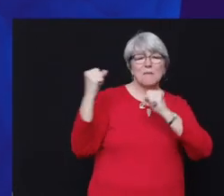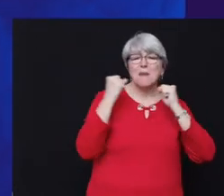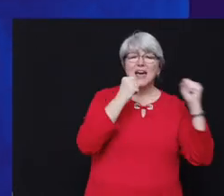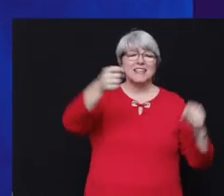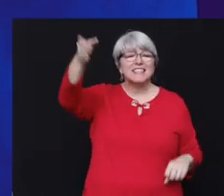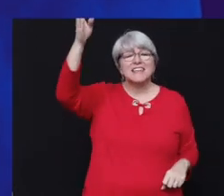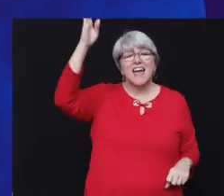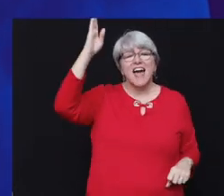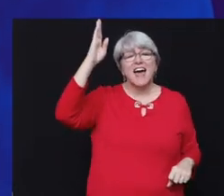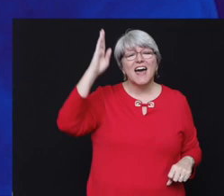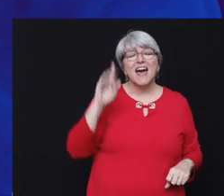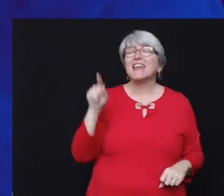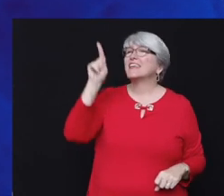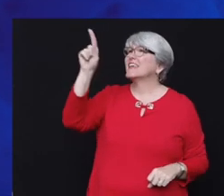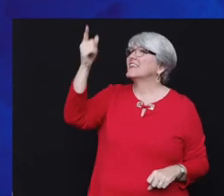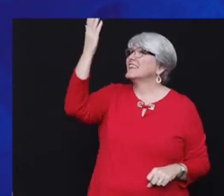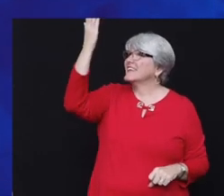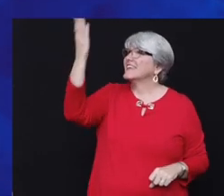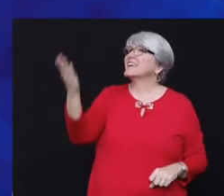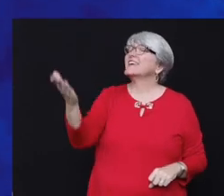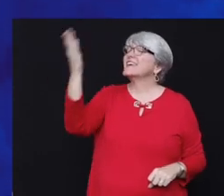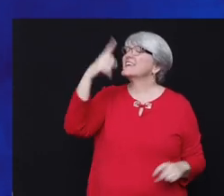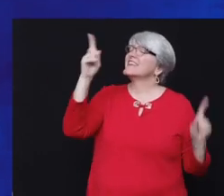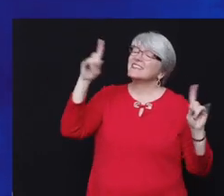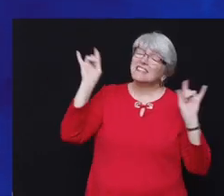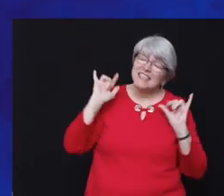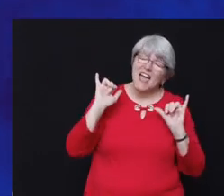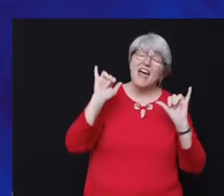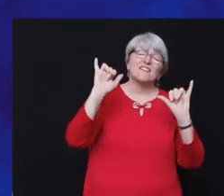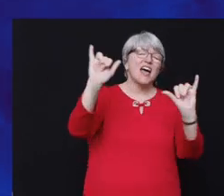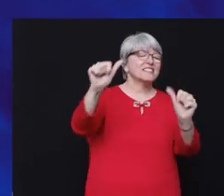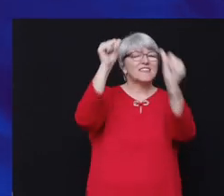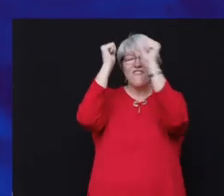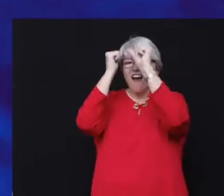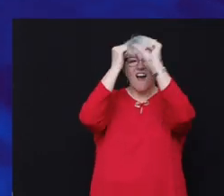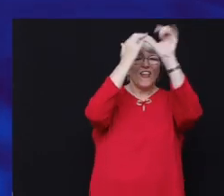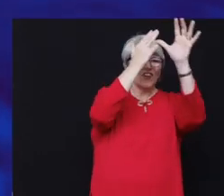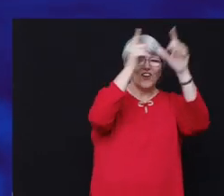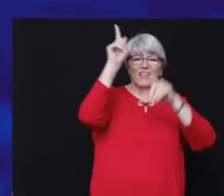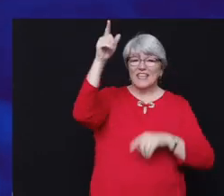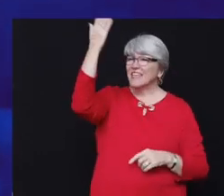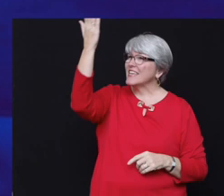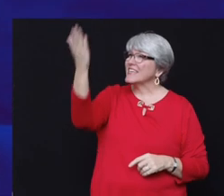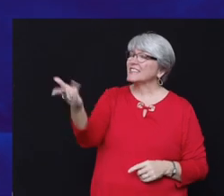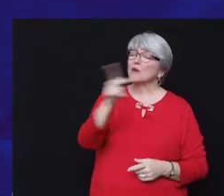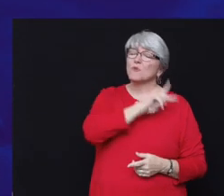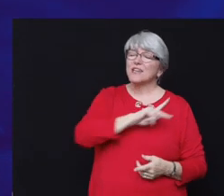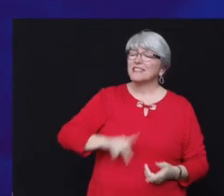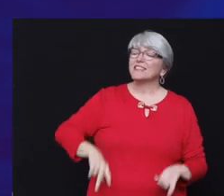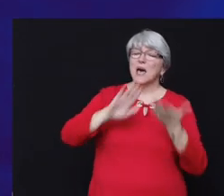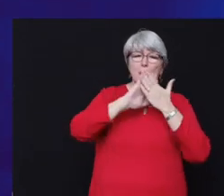is the mighty God. He is the everlasting Father. He is